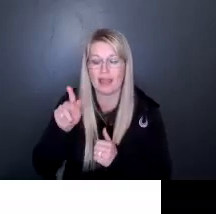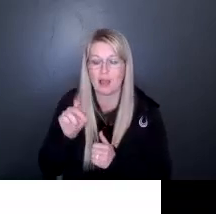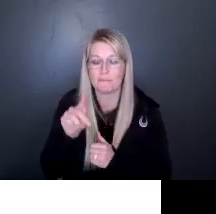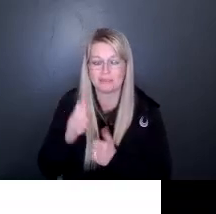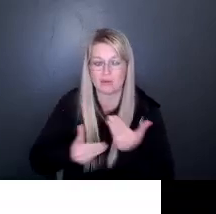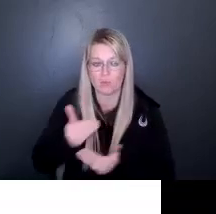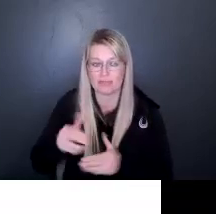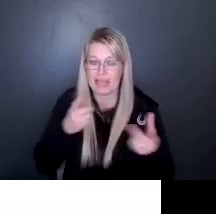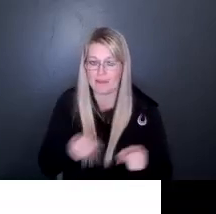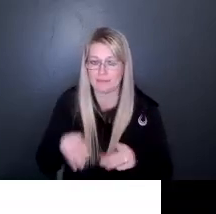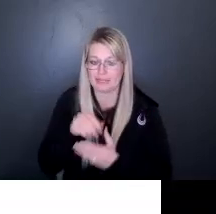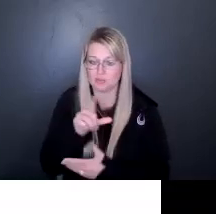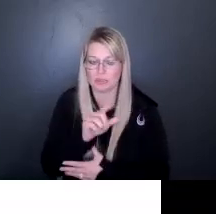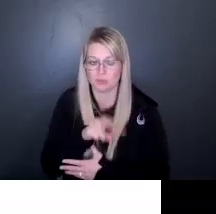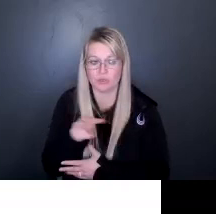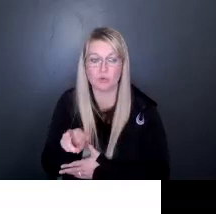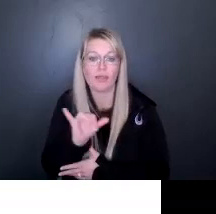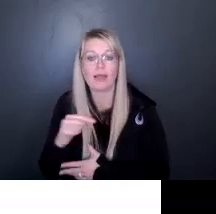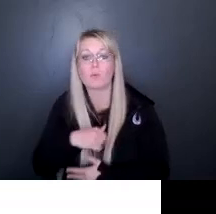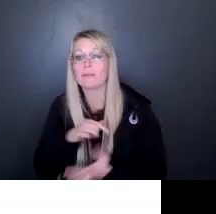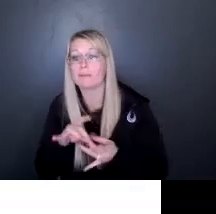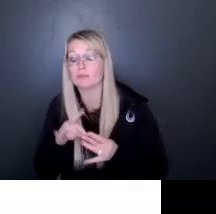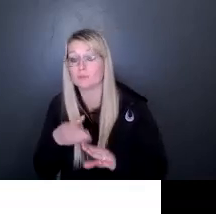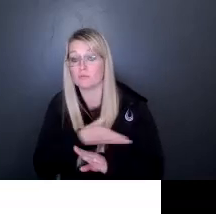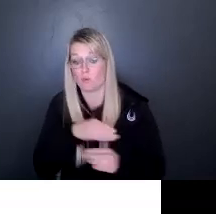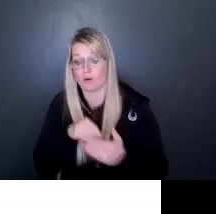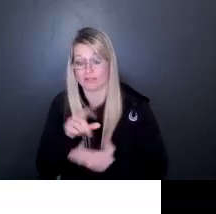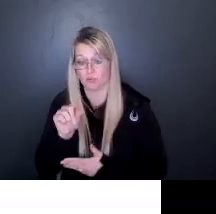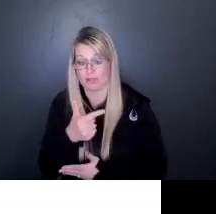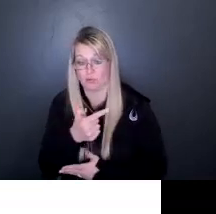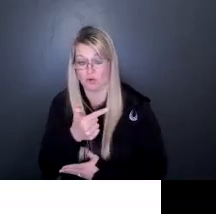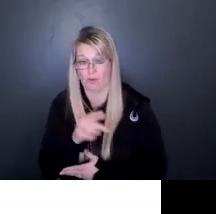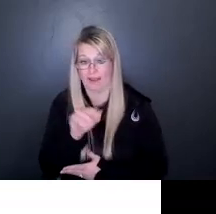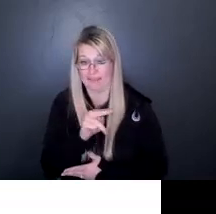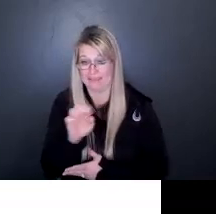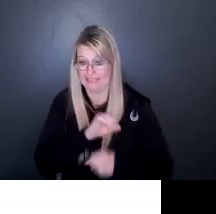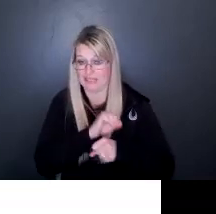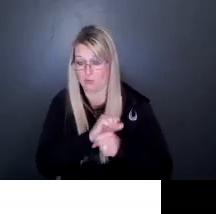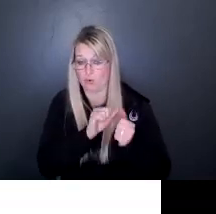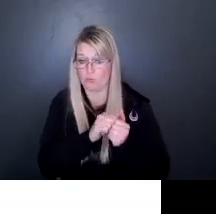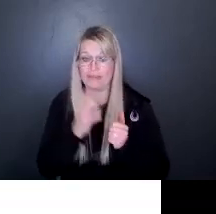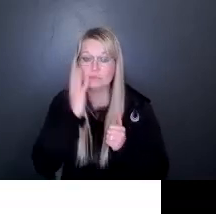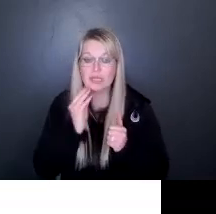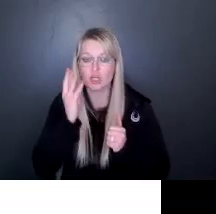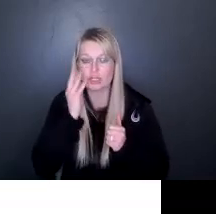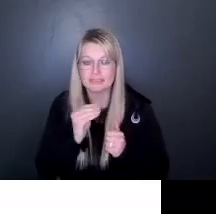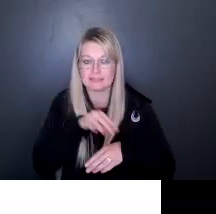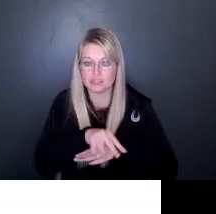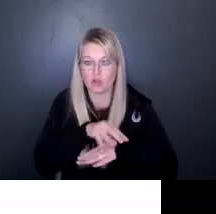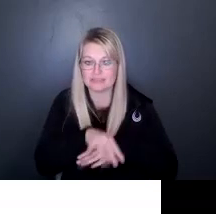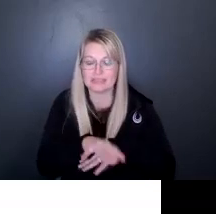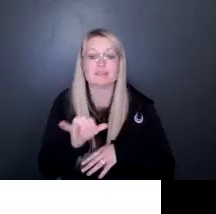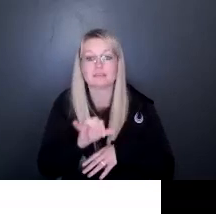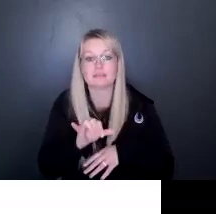in 2022. As mentioned earlier, in 2021, INEE worked with experienced consultants like